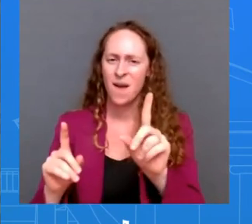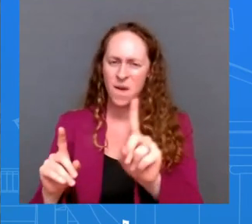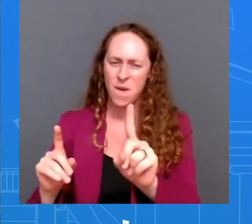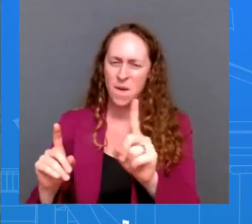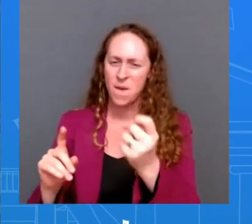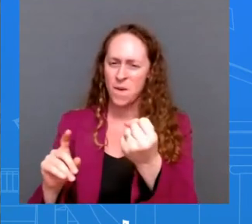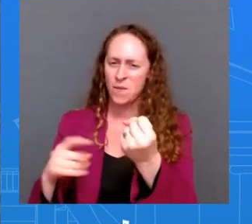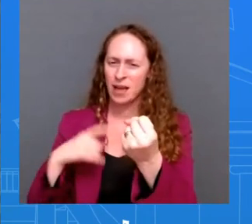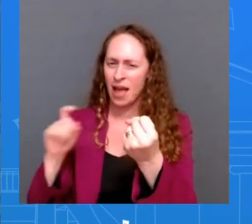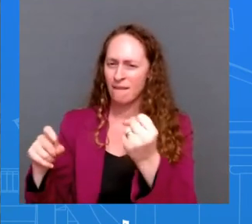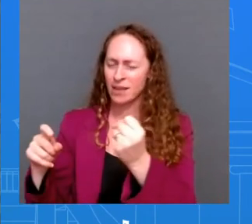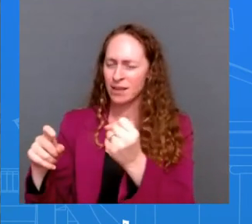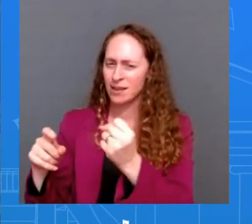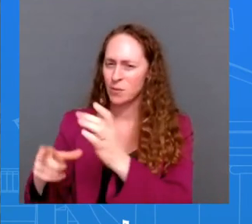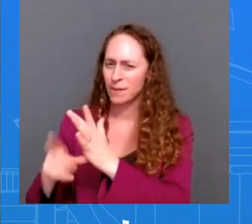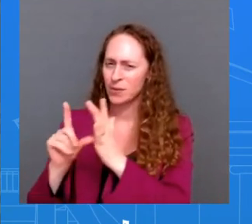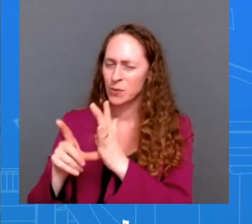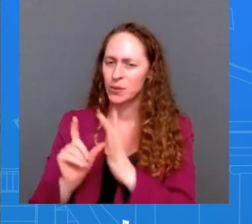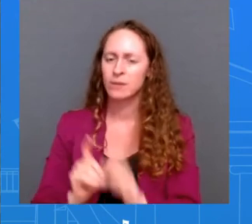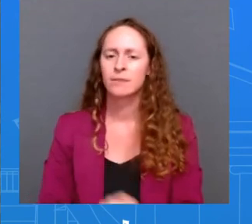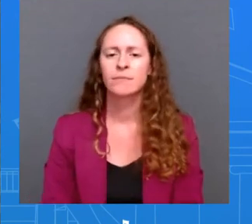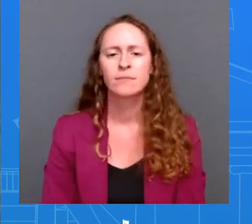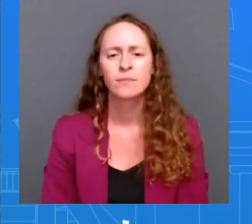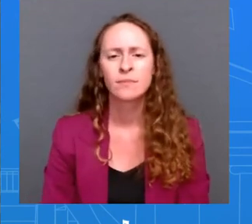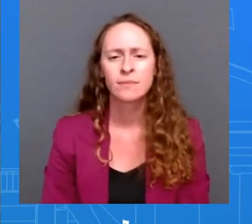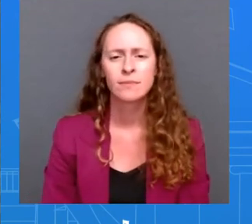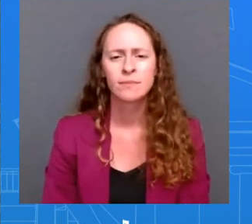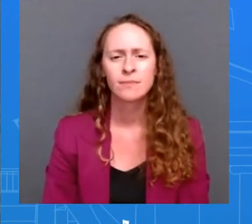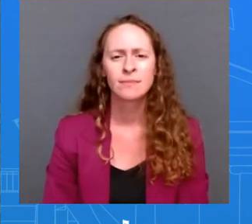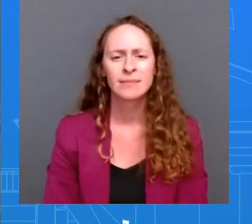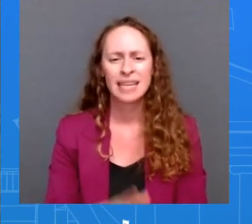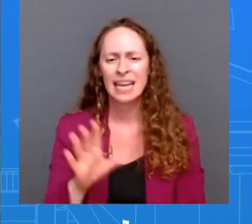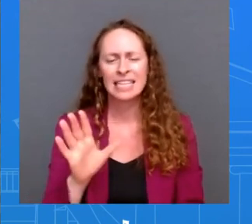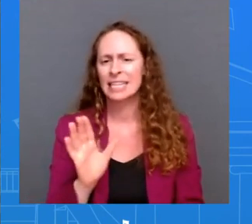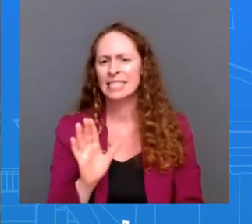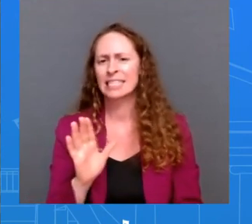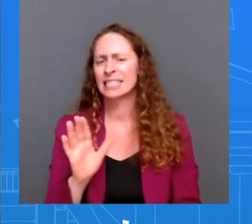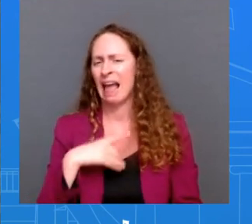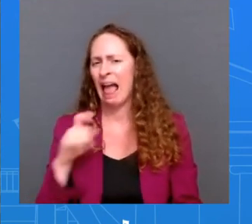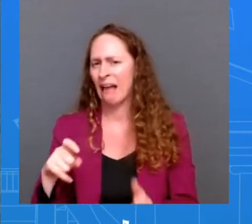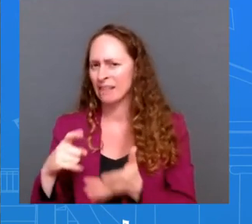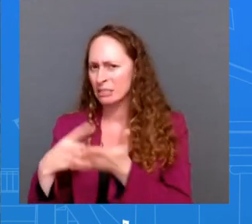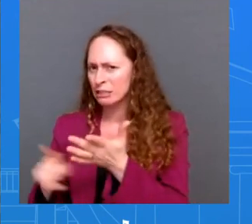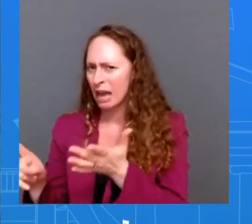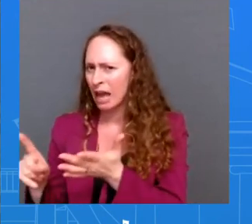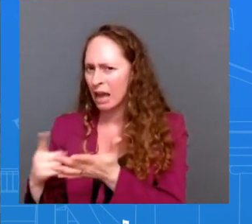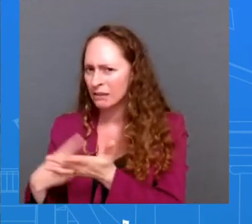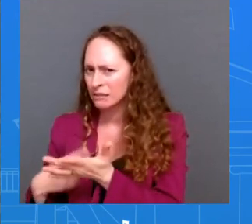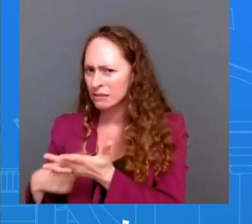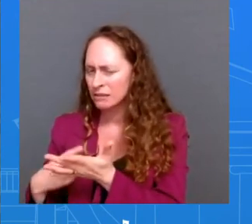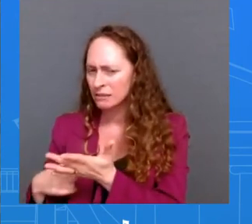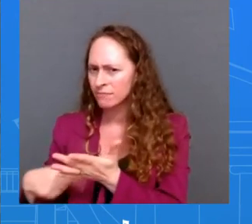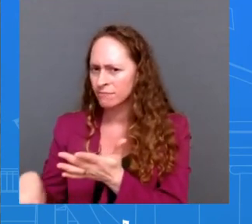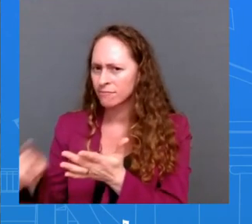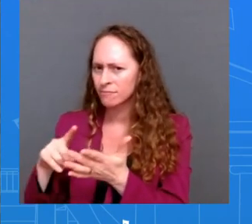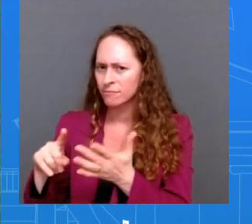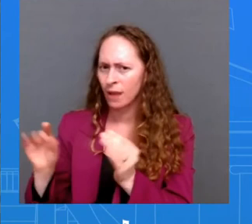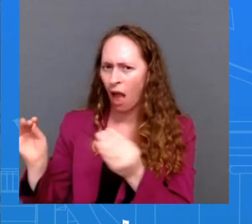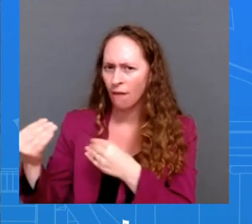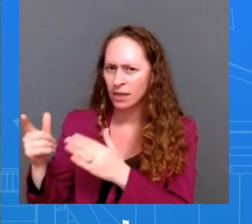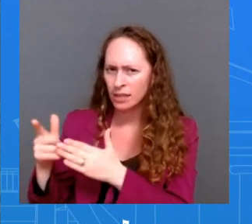Yes, we are aware of that. I would need to just talk to the Office of Ledge Affairs to get more specifics and details on where we are on that. As